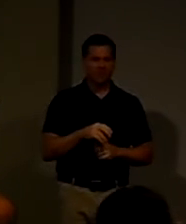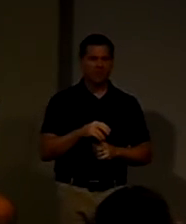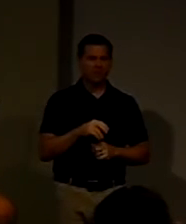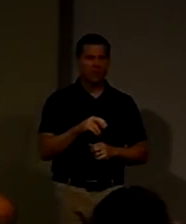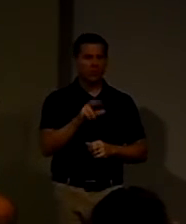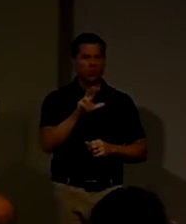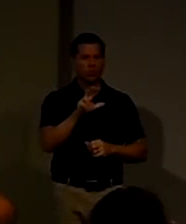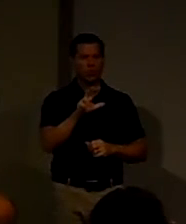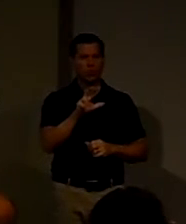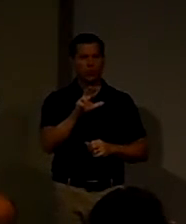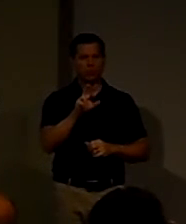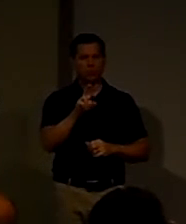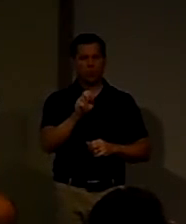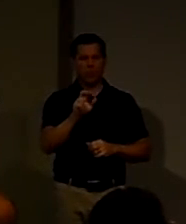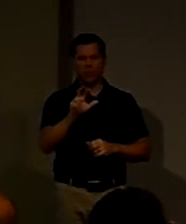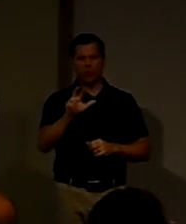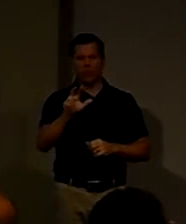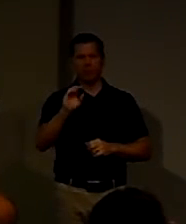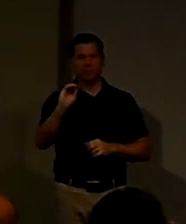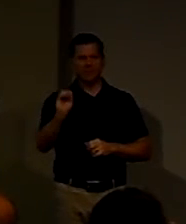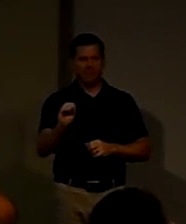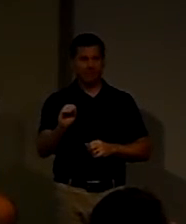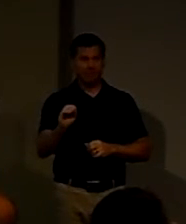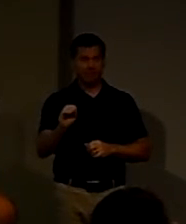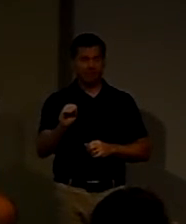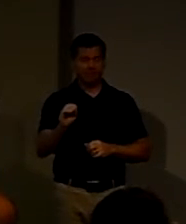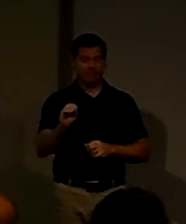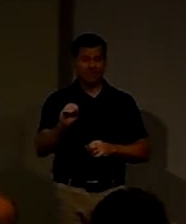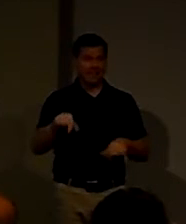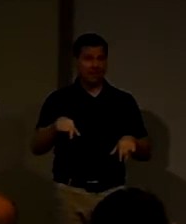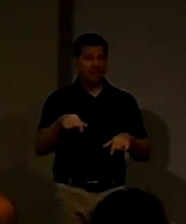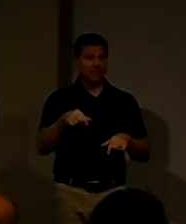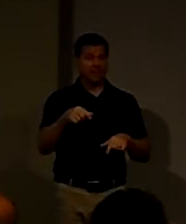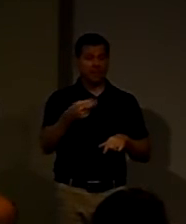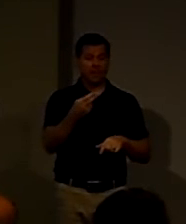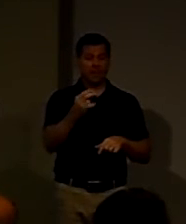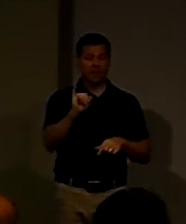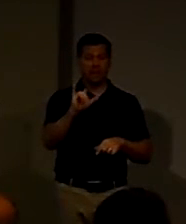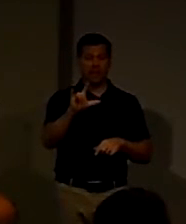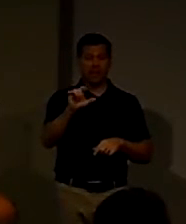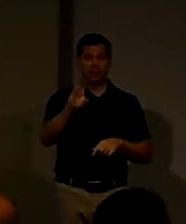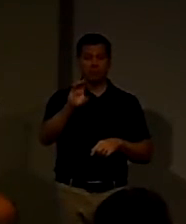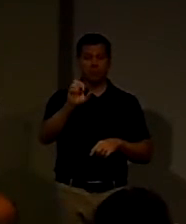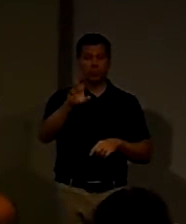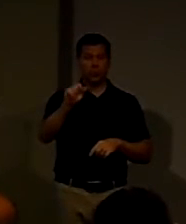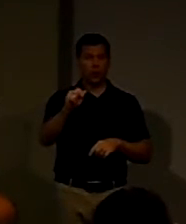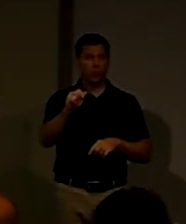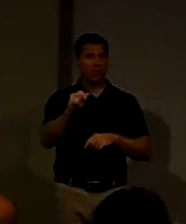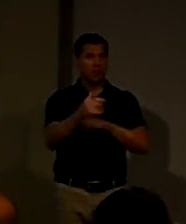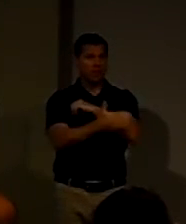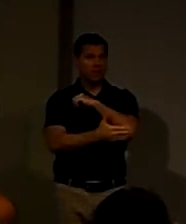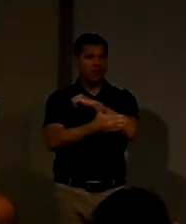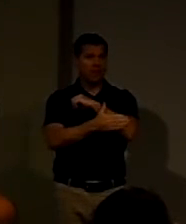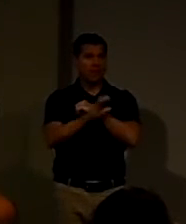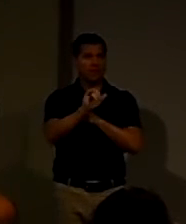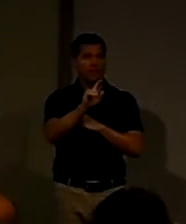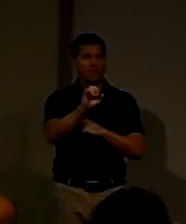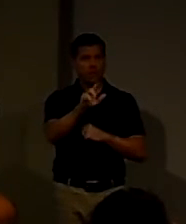2.33%. That is the increase in population in Hillsborough County in the 12 months ended December